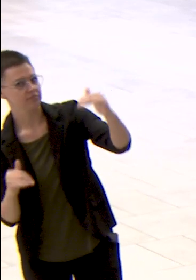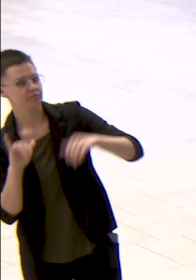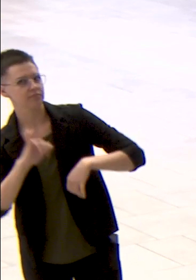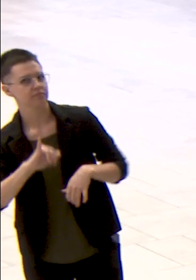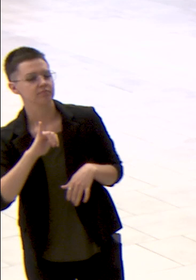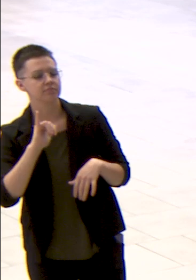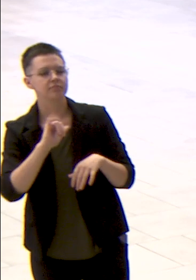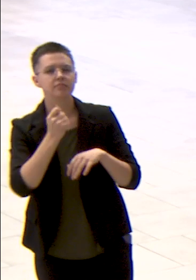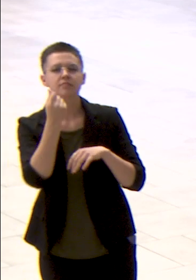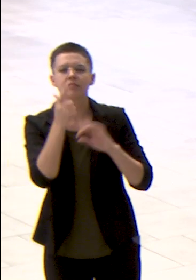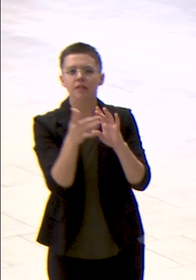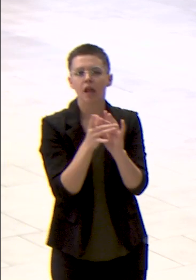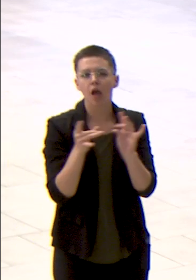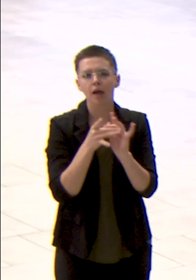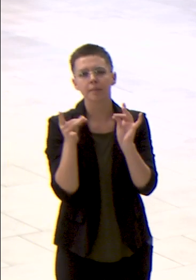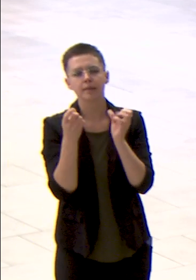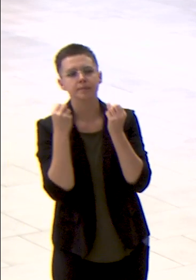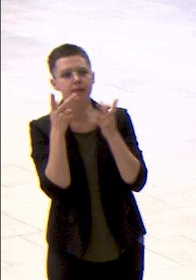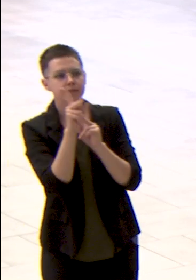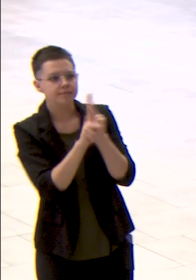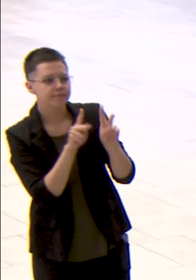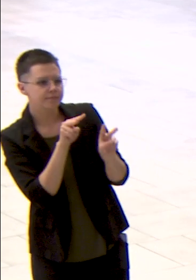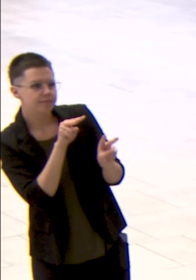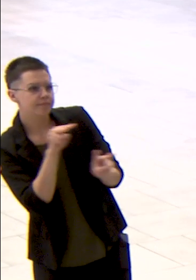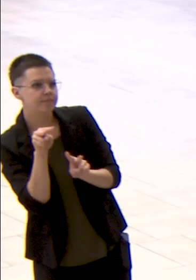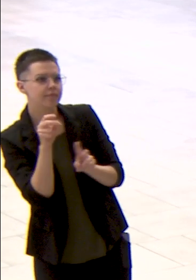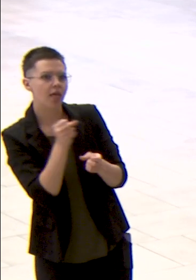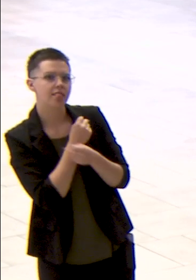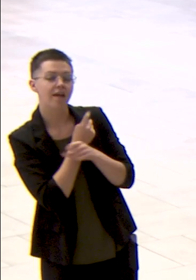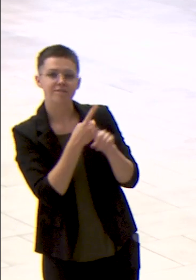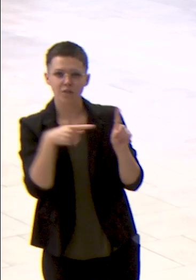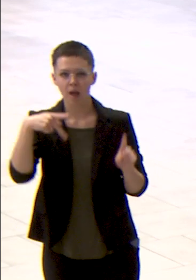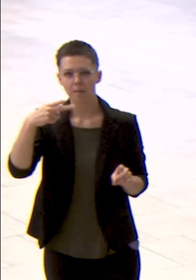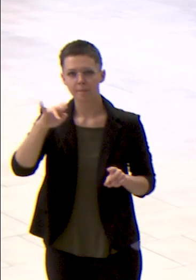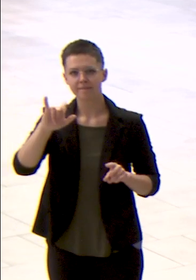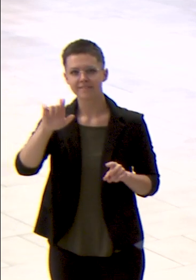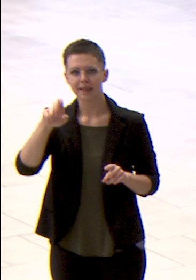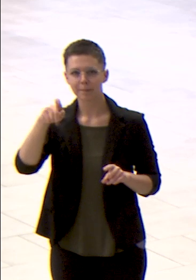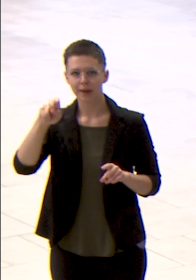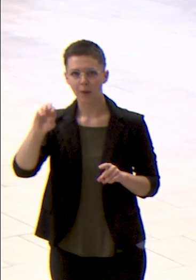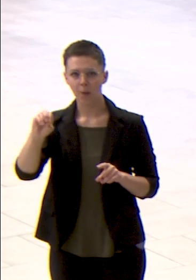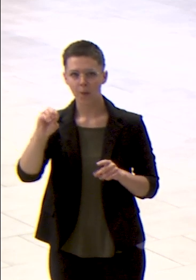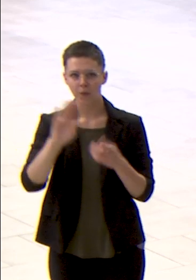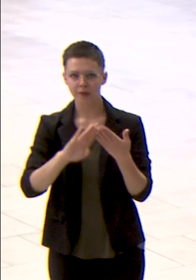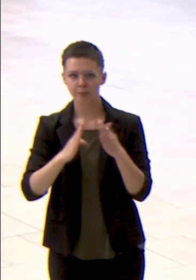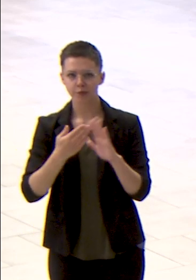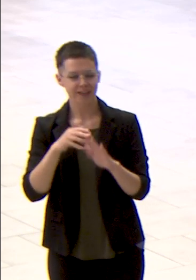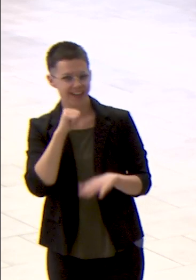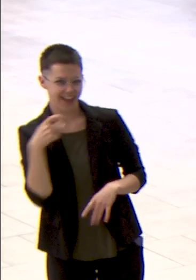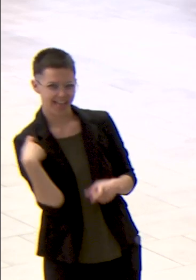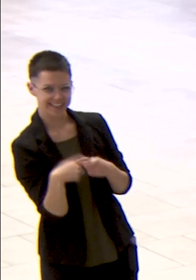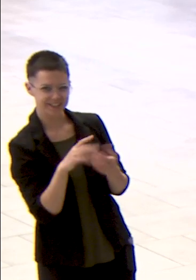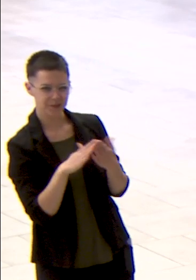the comments and all the traction and all the love was coming from the Filipino community, not from the Latino community. So we were kind of like, okay,